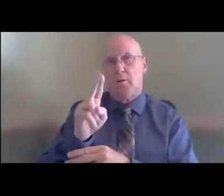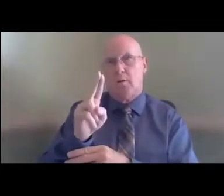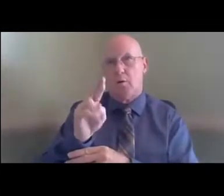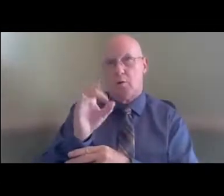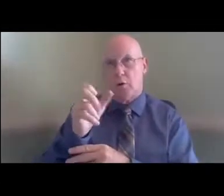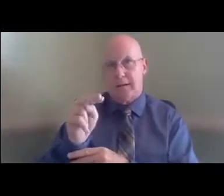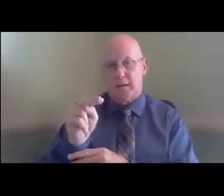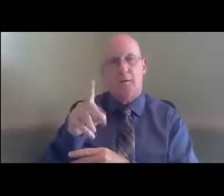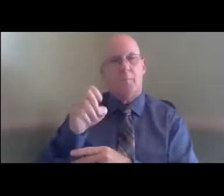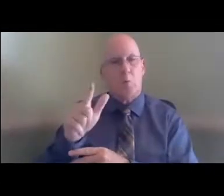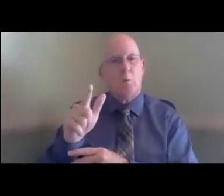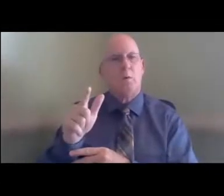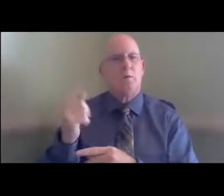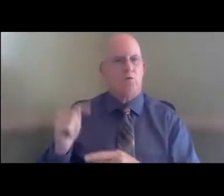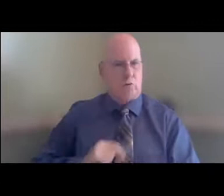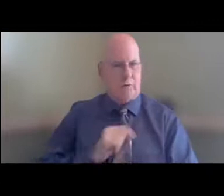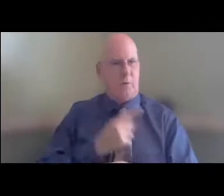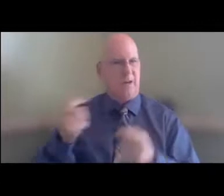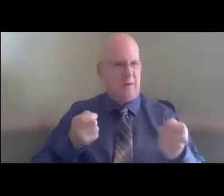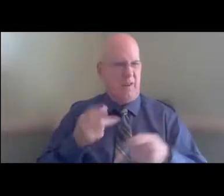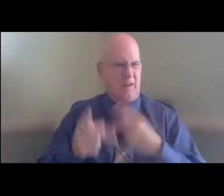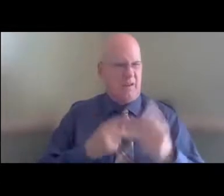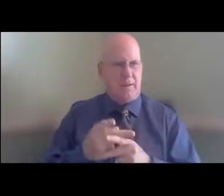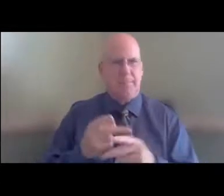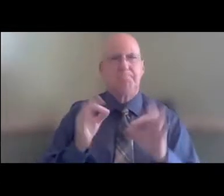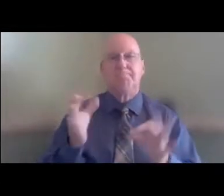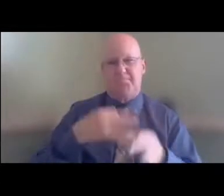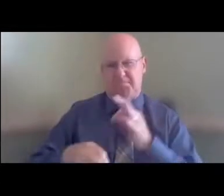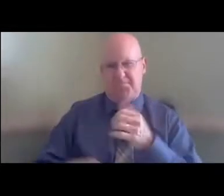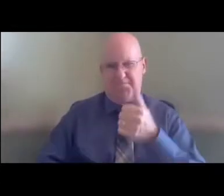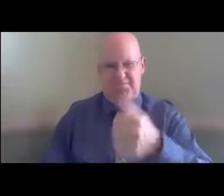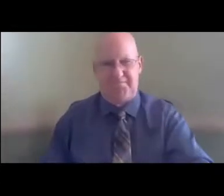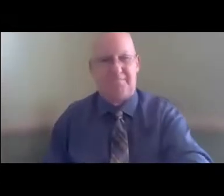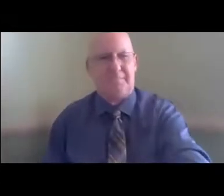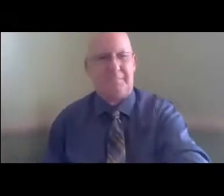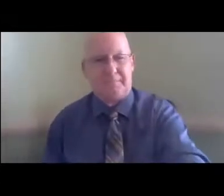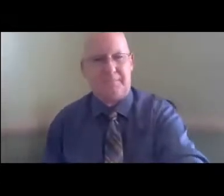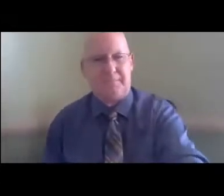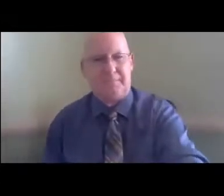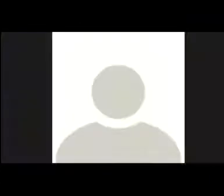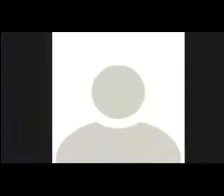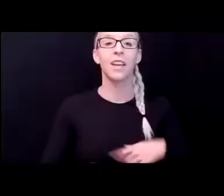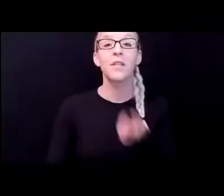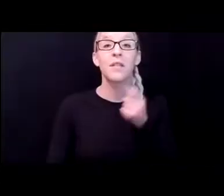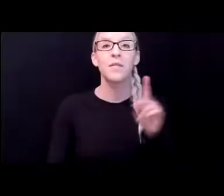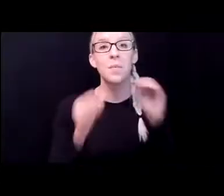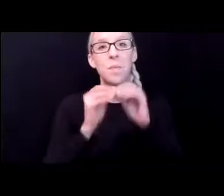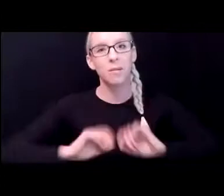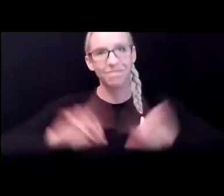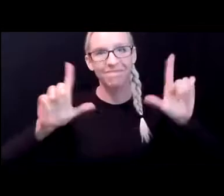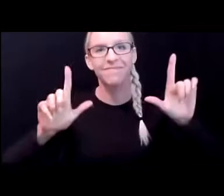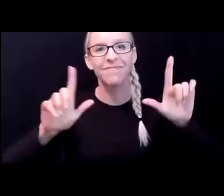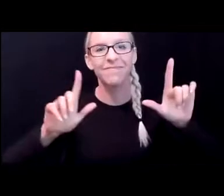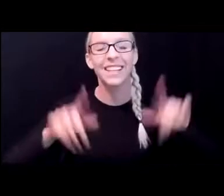there, but we do administer these kinds of trusts. So I got a couple of more slides, and we're going to have a few minutes we